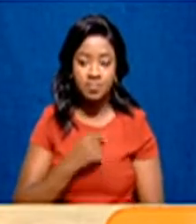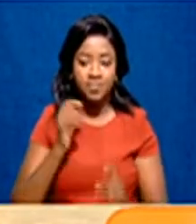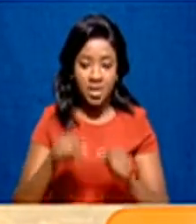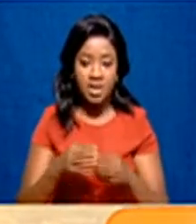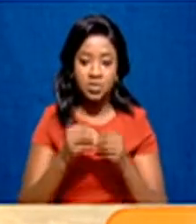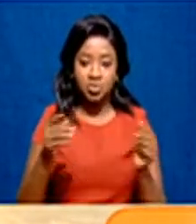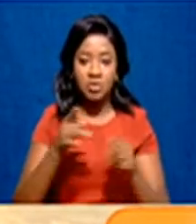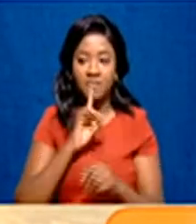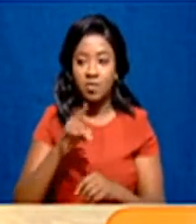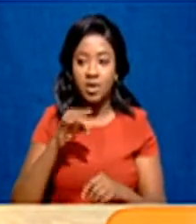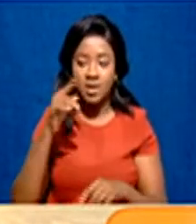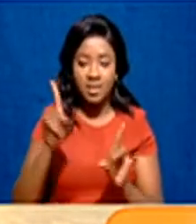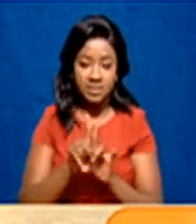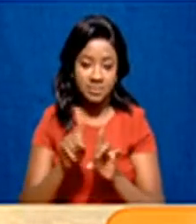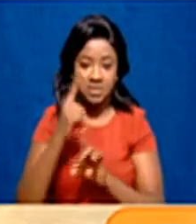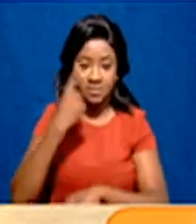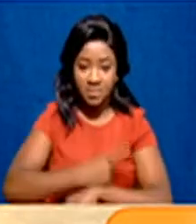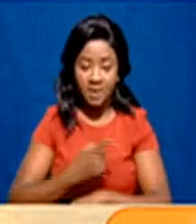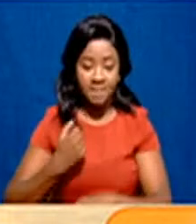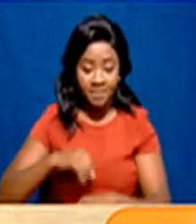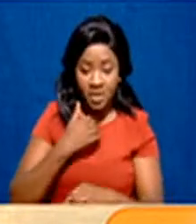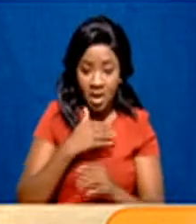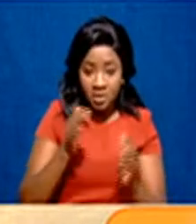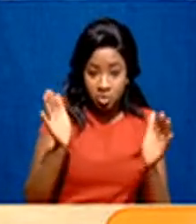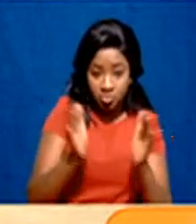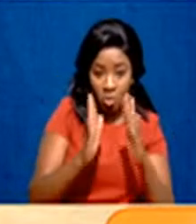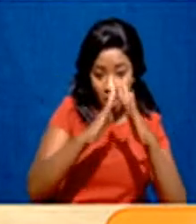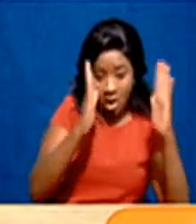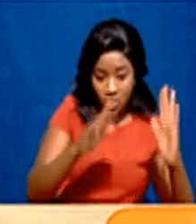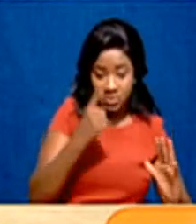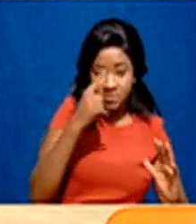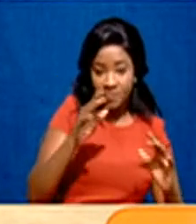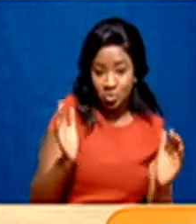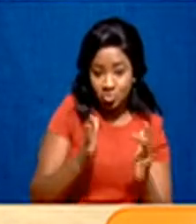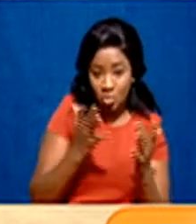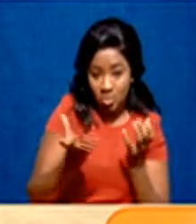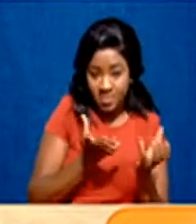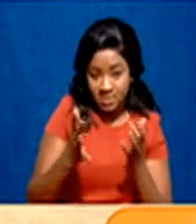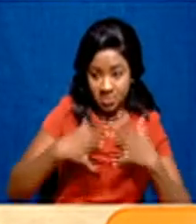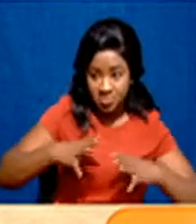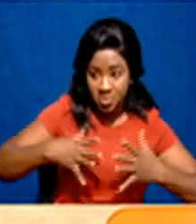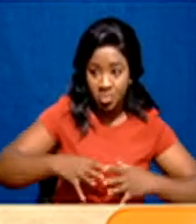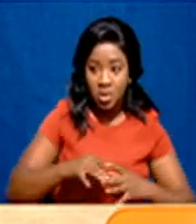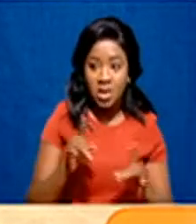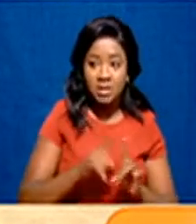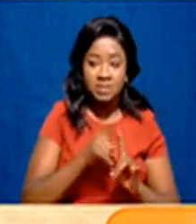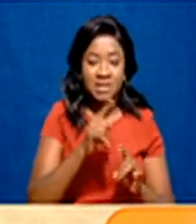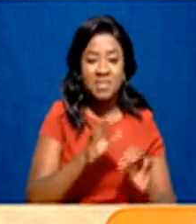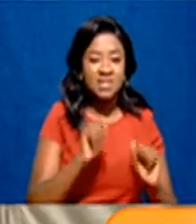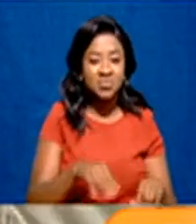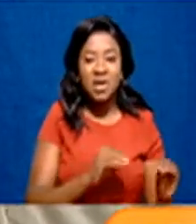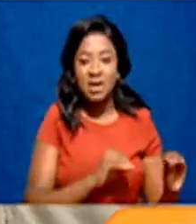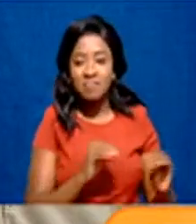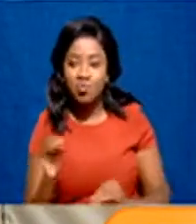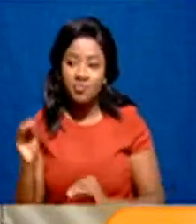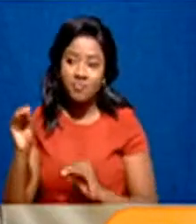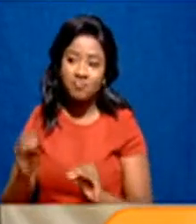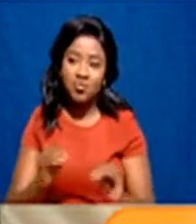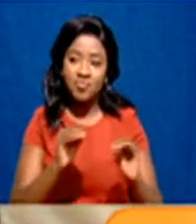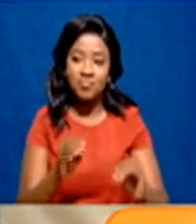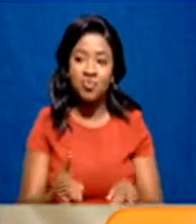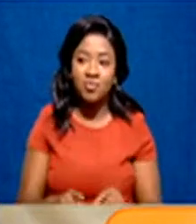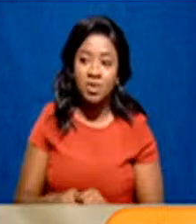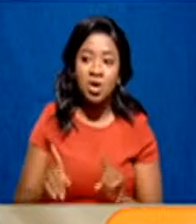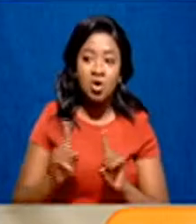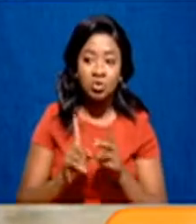day. We have small ones for smallholder farmers. They are portable dryers. They can easily carry from one place to another. We have the commercial